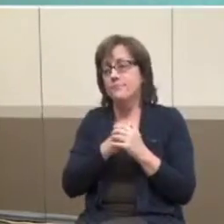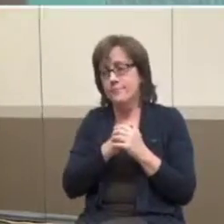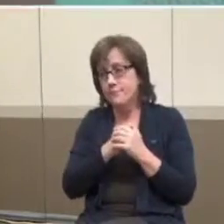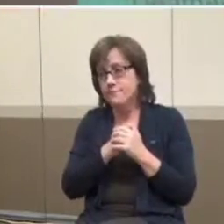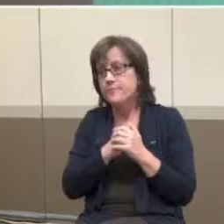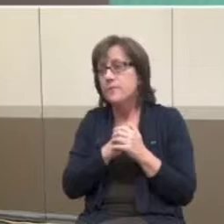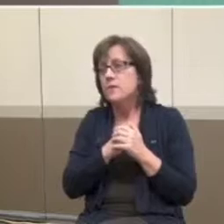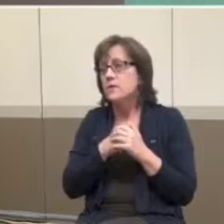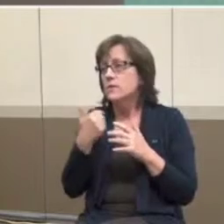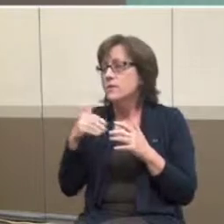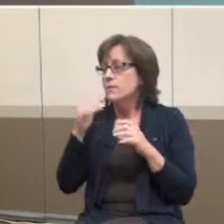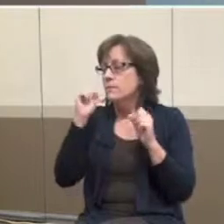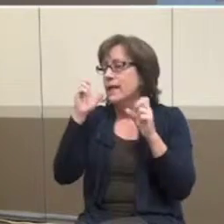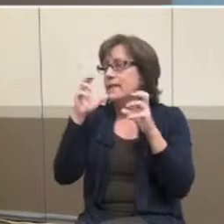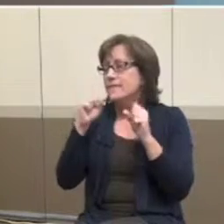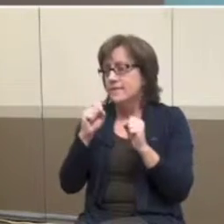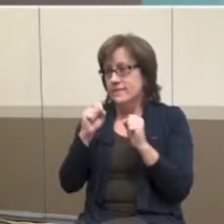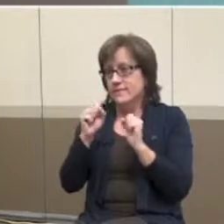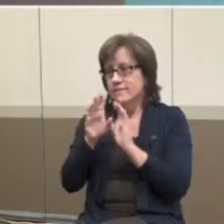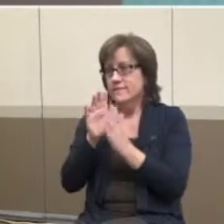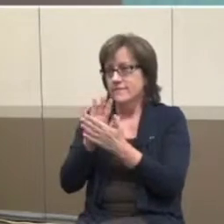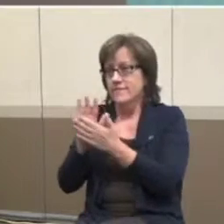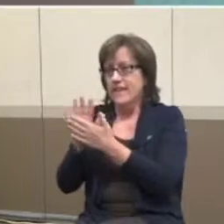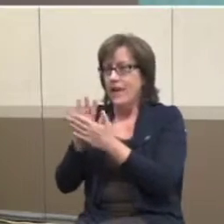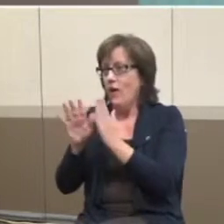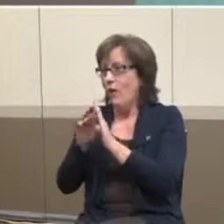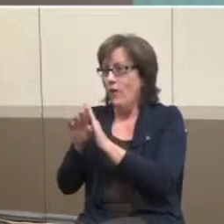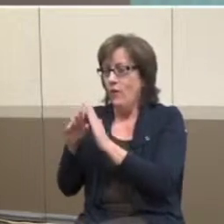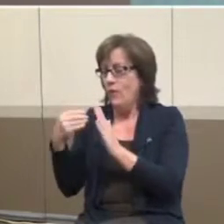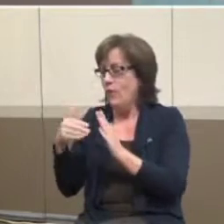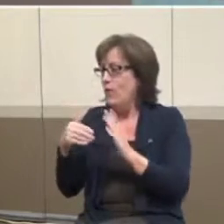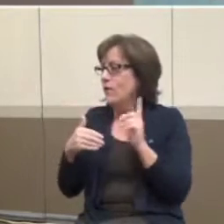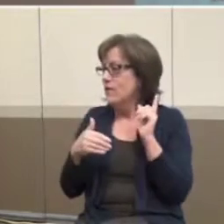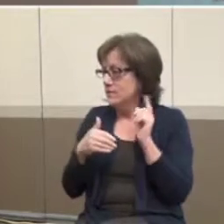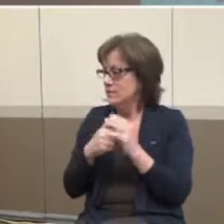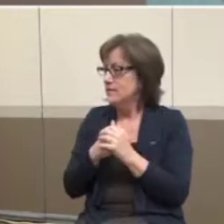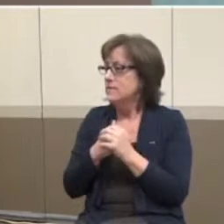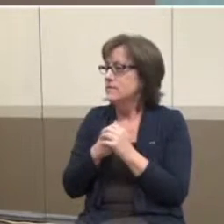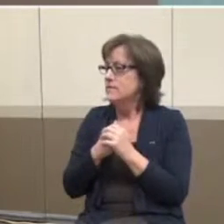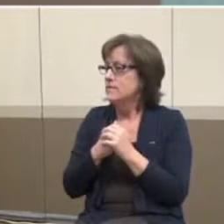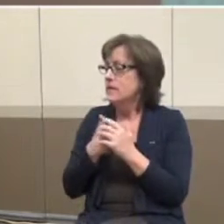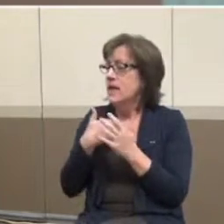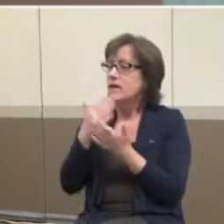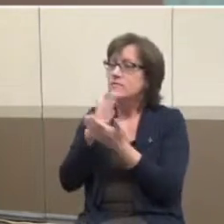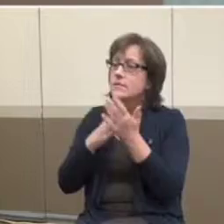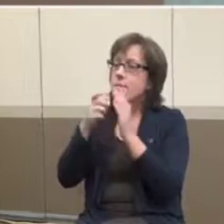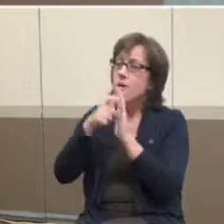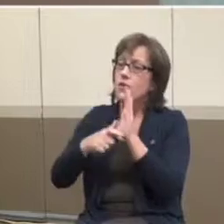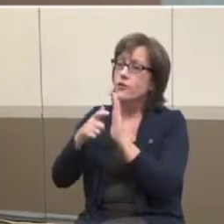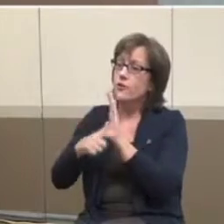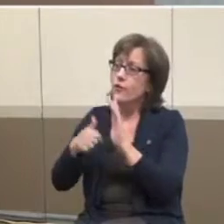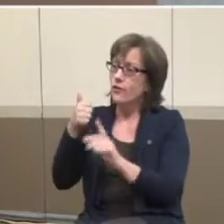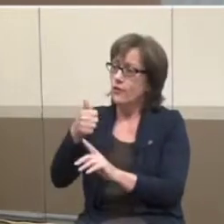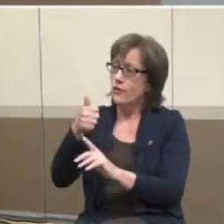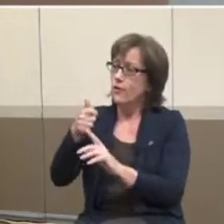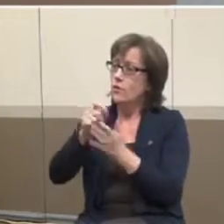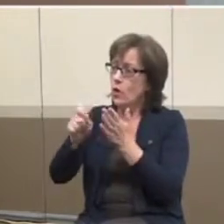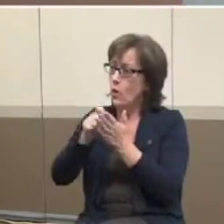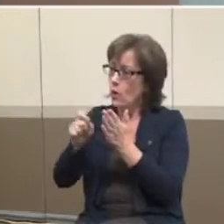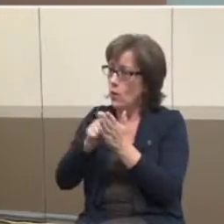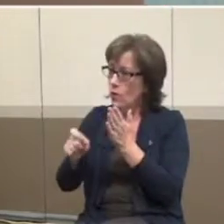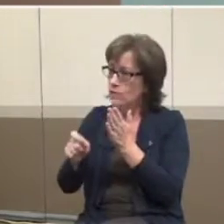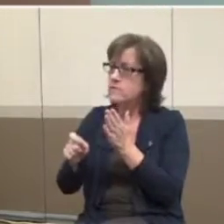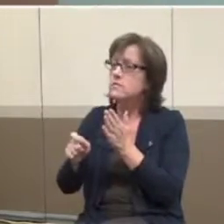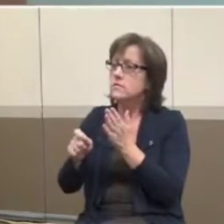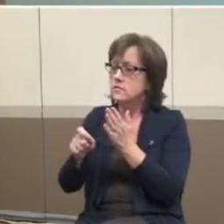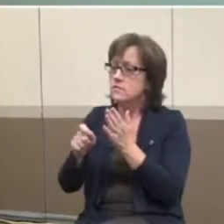www.evelyn.co.uk. There's some amazing videos. On her website, she also has some articles that she has written to kind